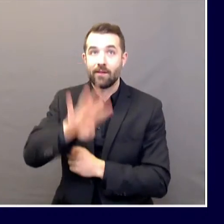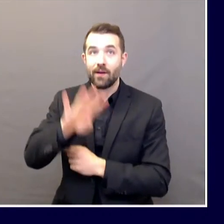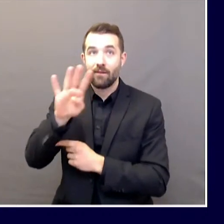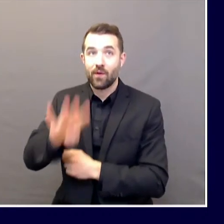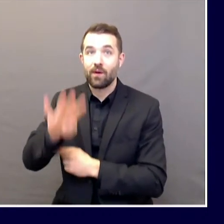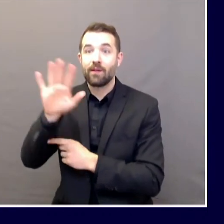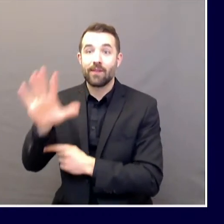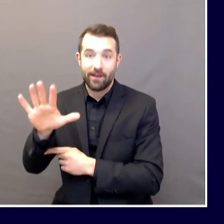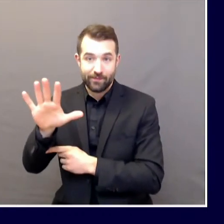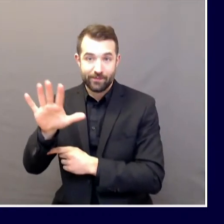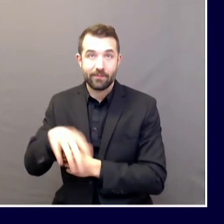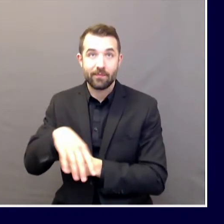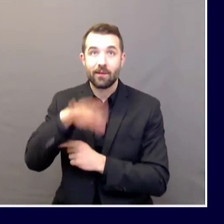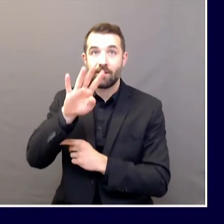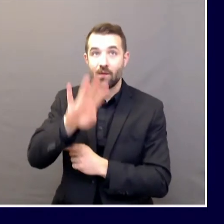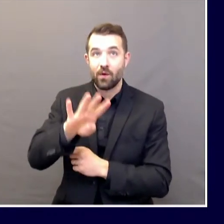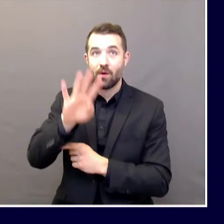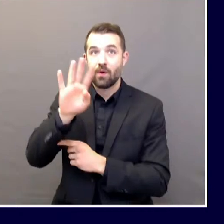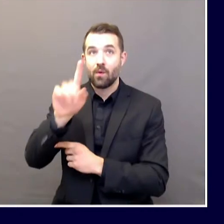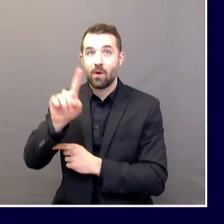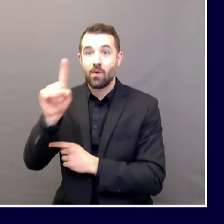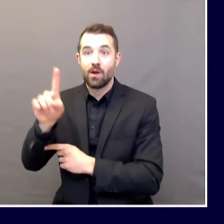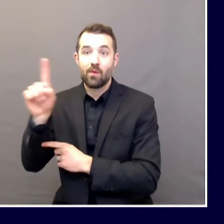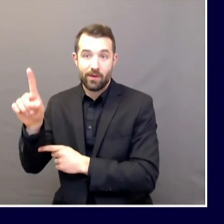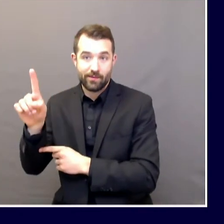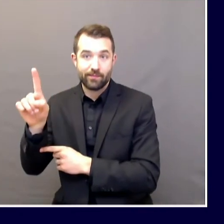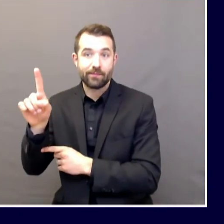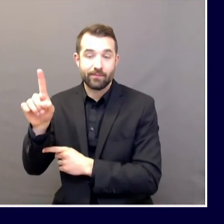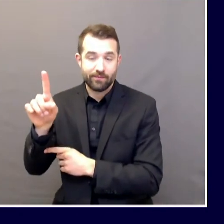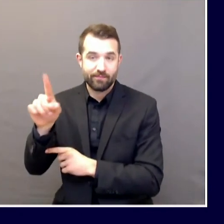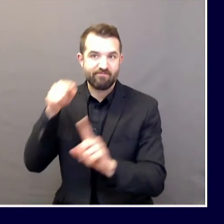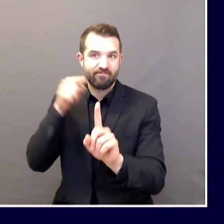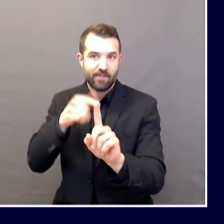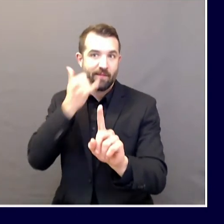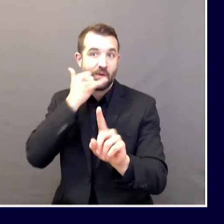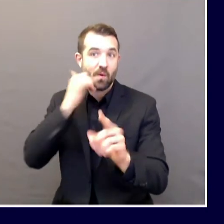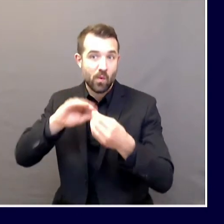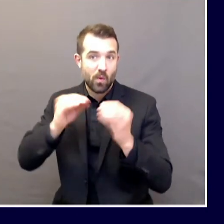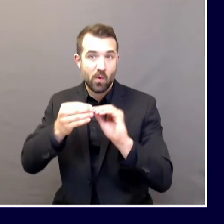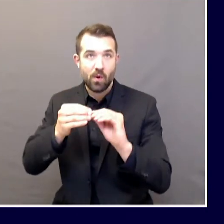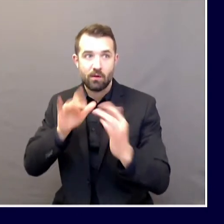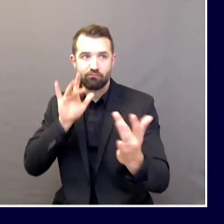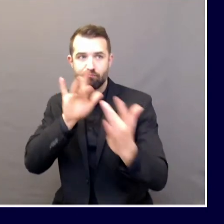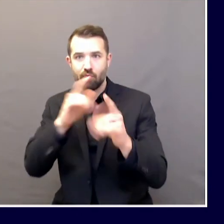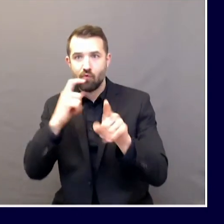888-445-4111. This is a phone line for folks who are having a